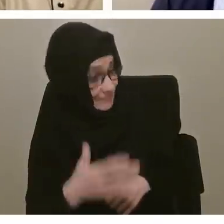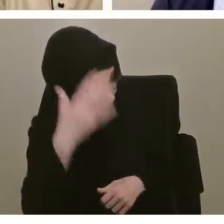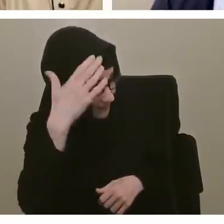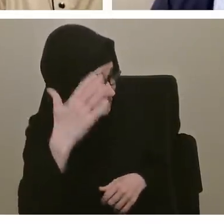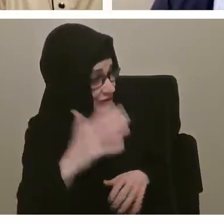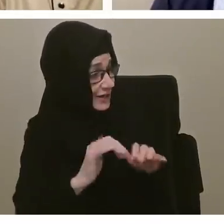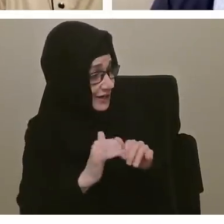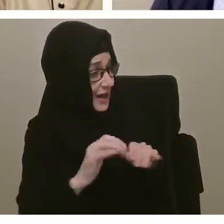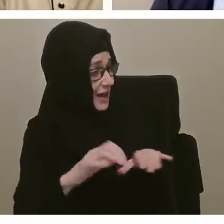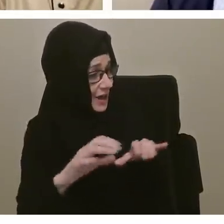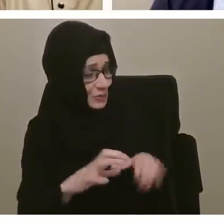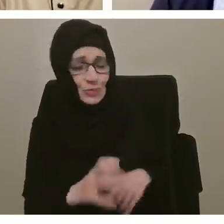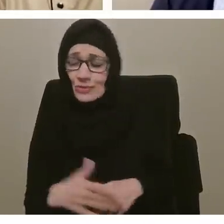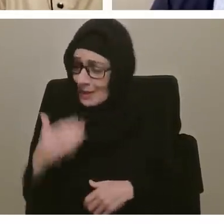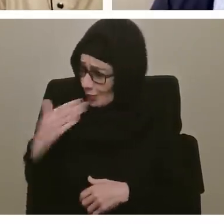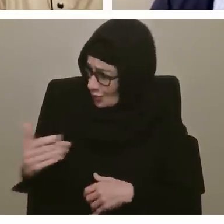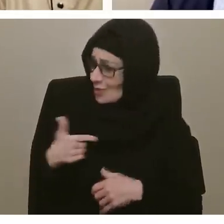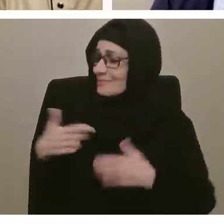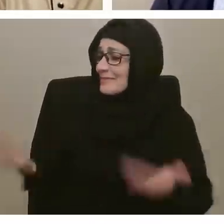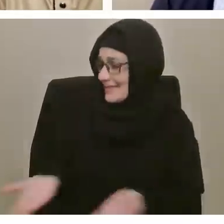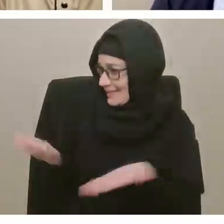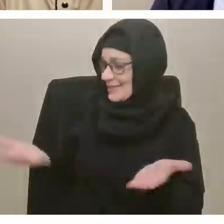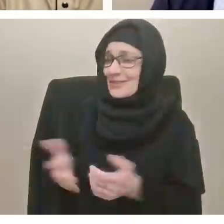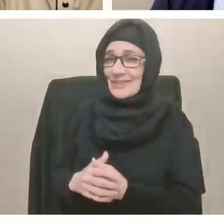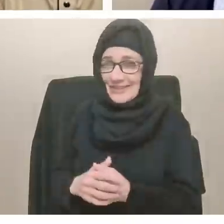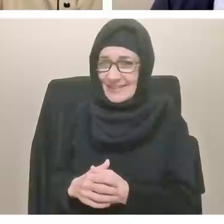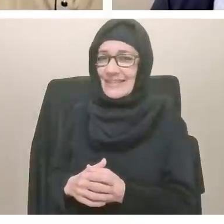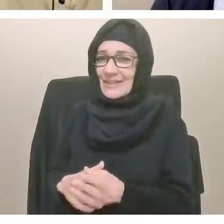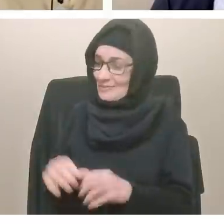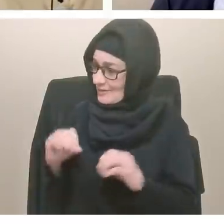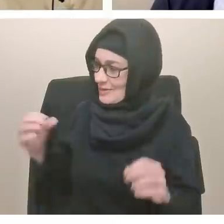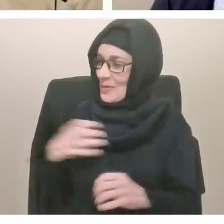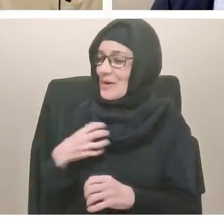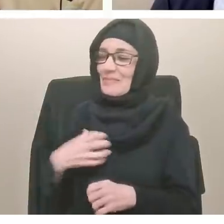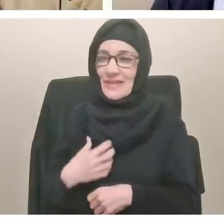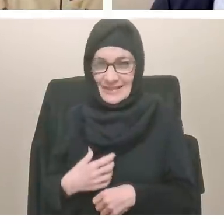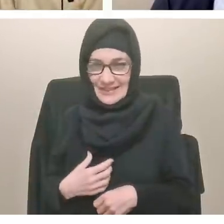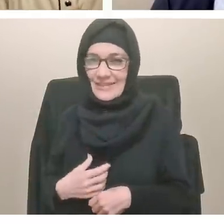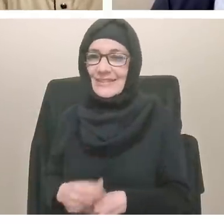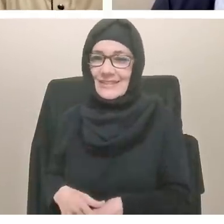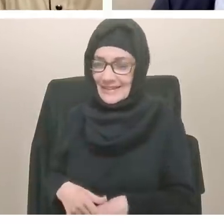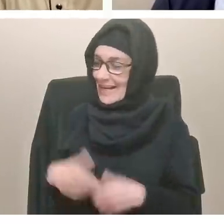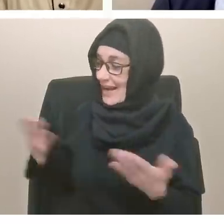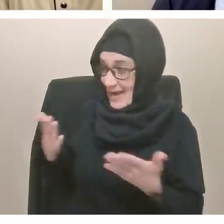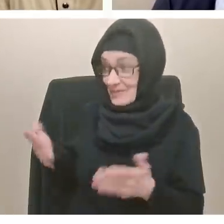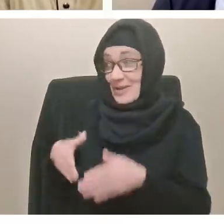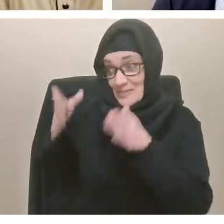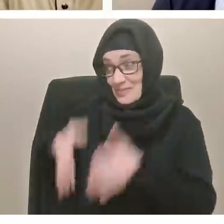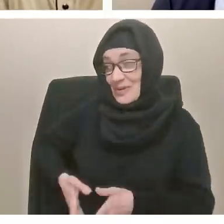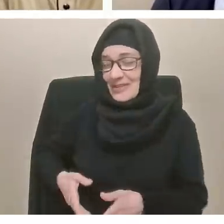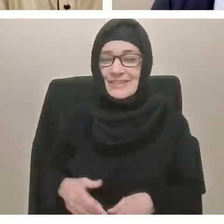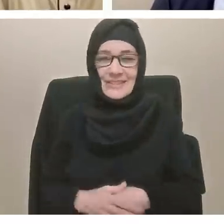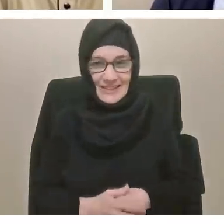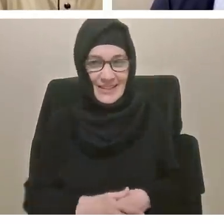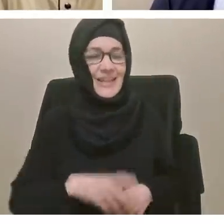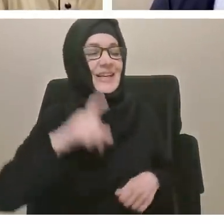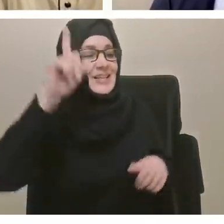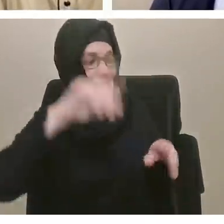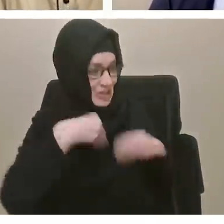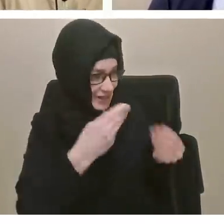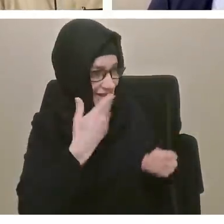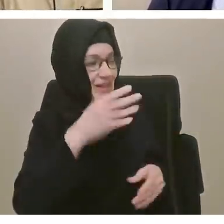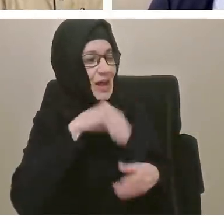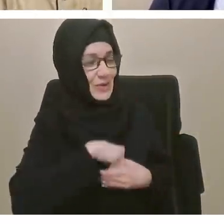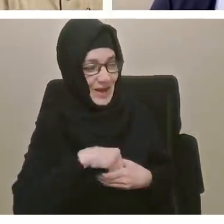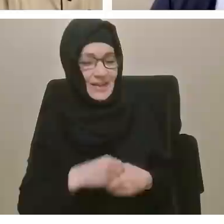good. Alhamdulillah, no complaints. I'm here. Alive and well. In the flesh. In the flesh. Alhamdulillah. Everyone's really